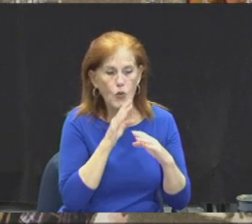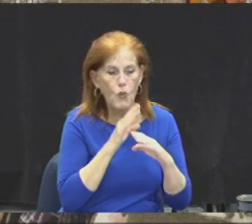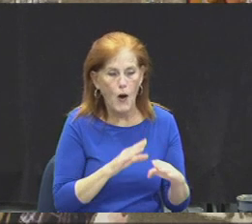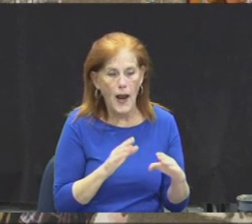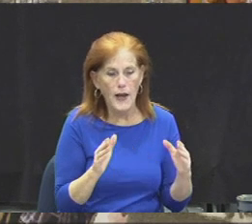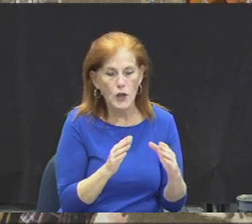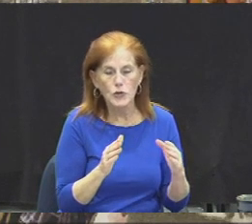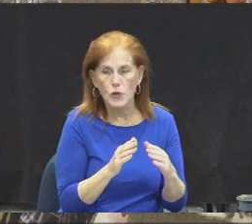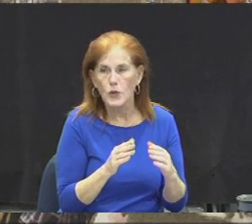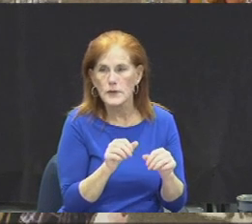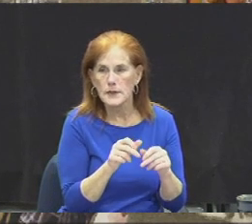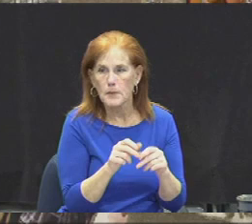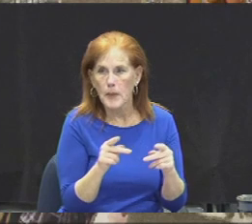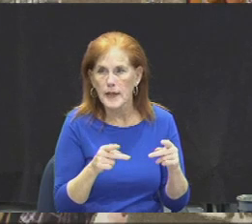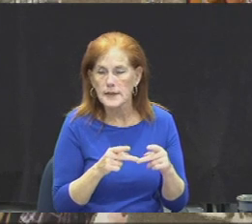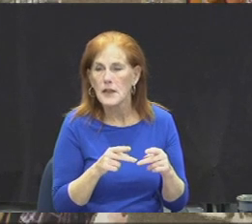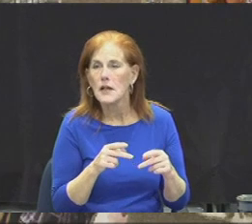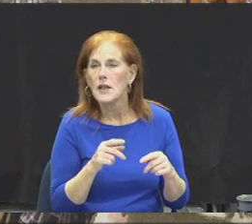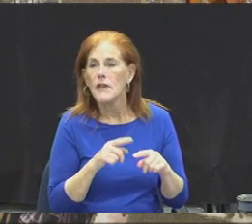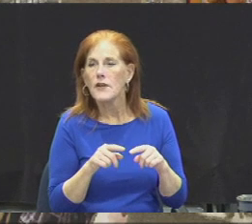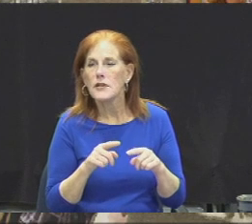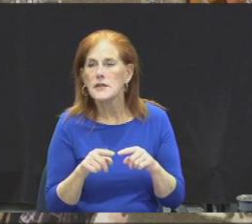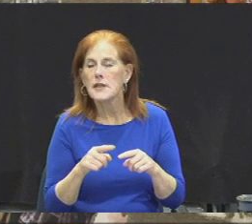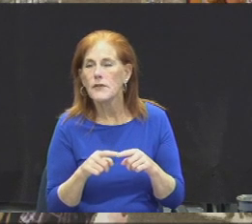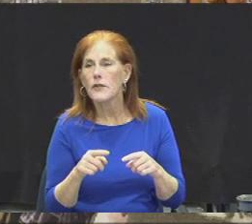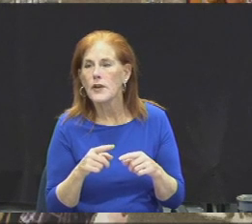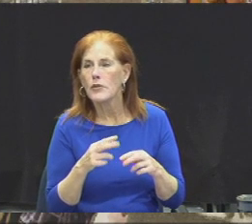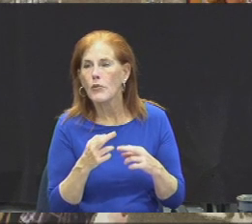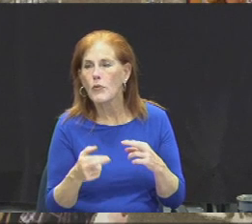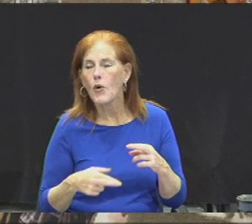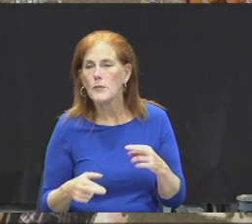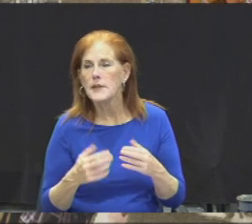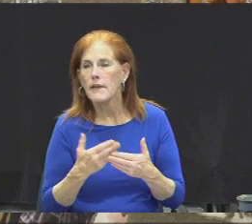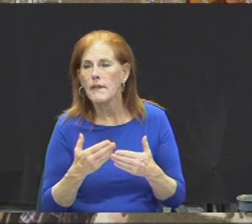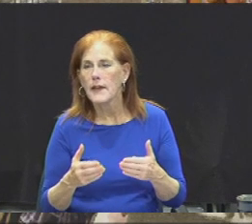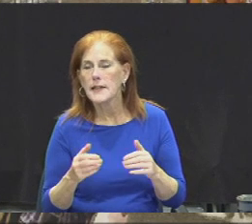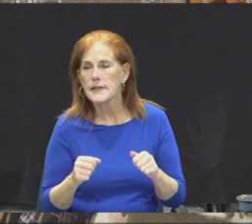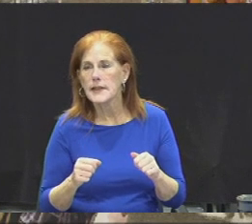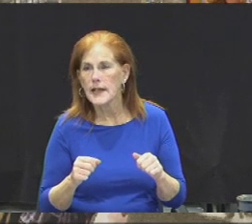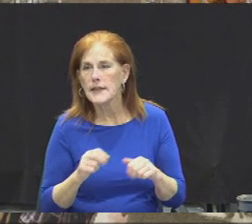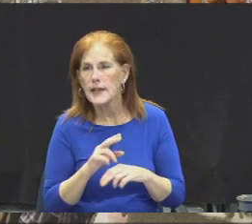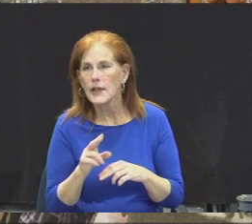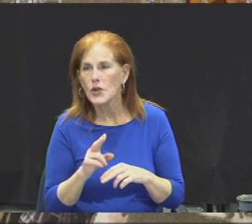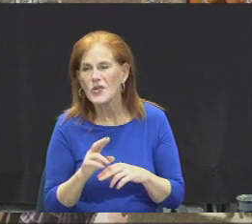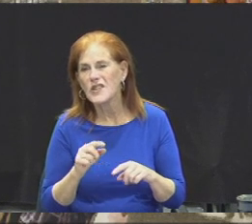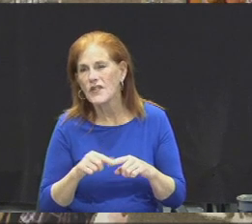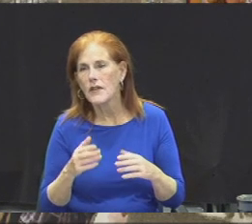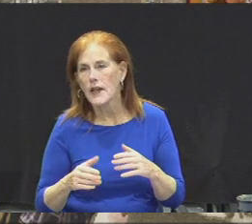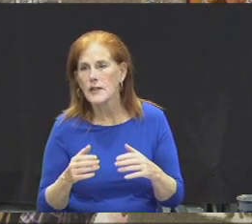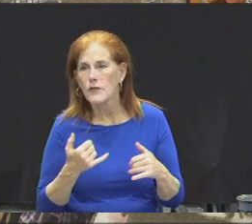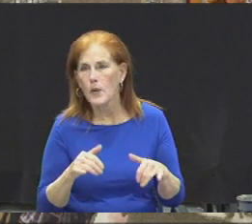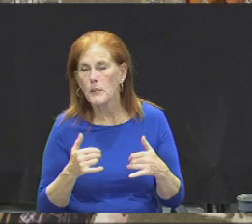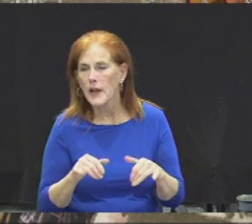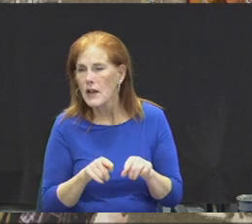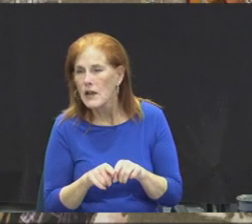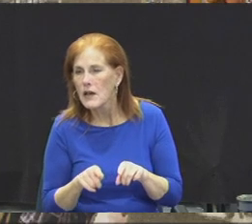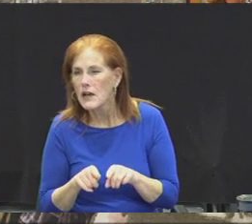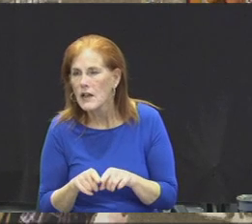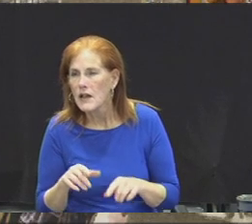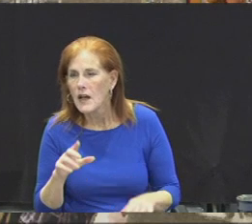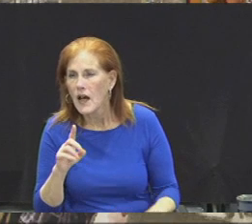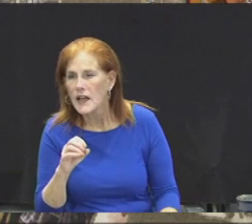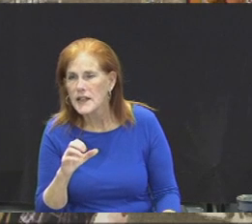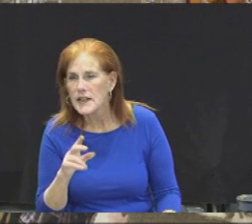There's also a series of ropes and seating opportunities that kids can use for to move around and play. You can also see there's this kind of